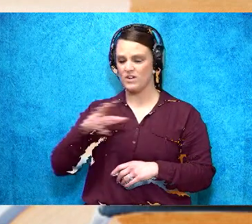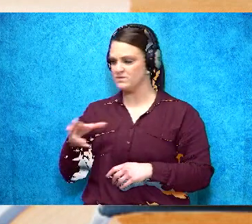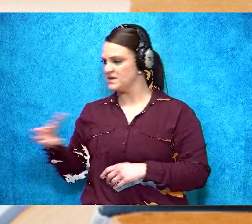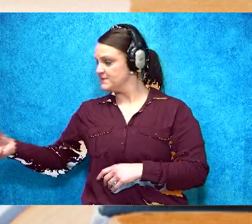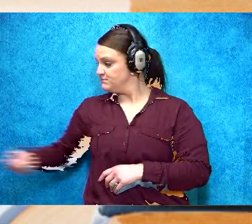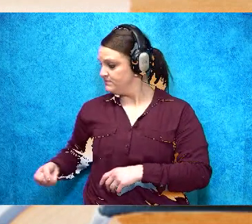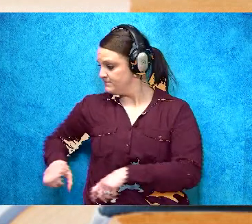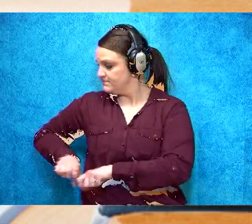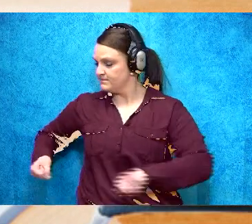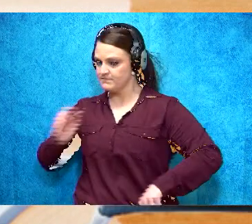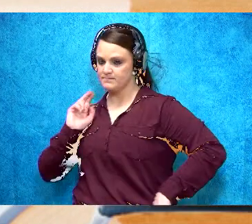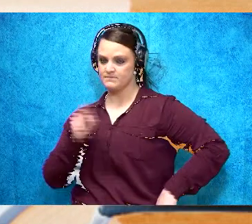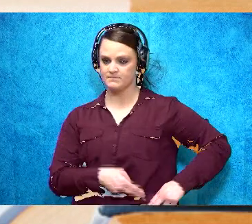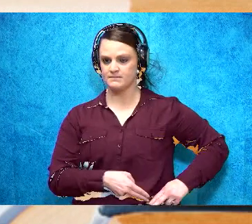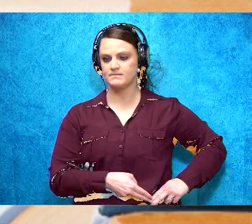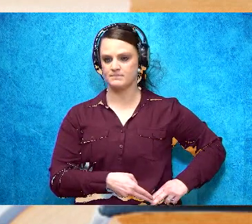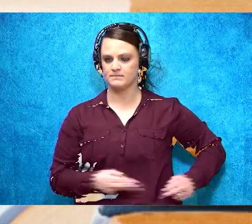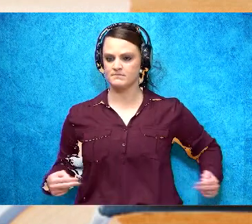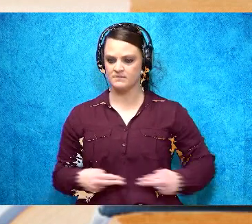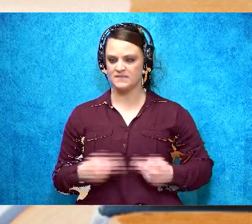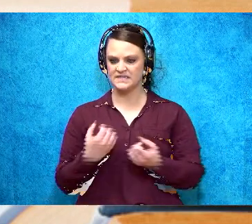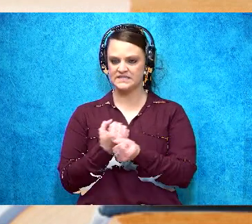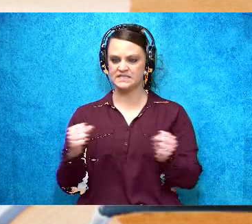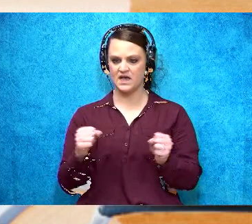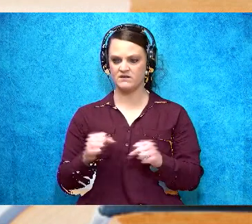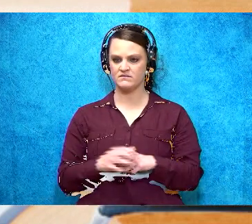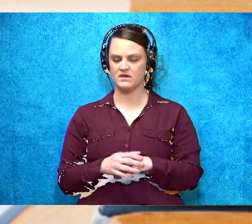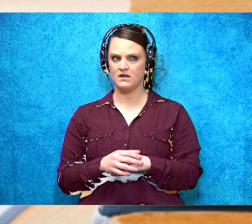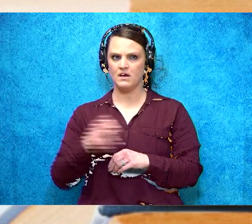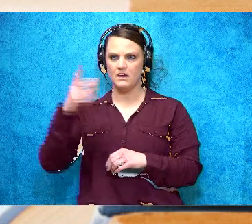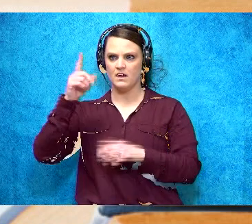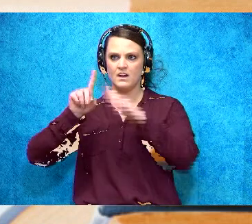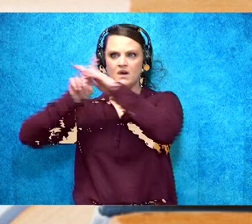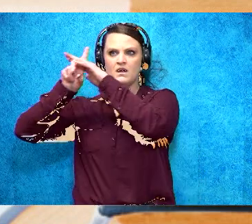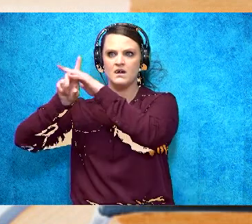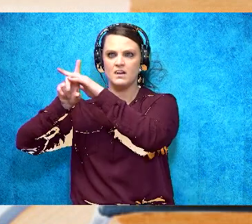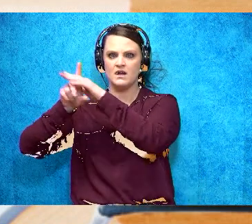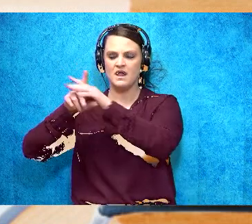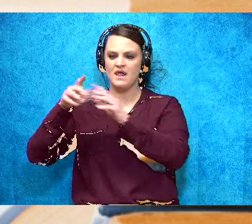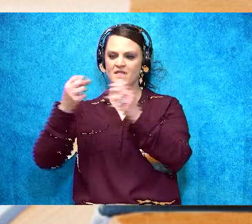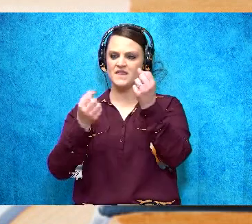to make sure that it was tight. And it occurred to George that the pilot